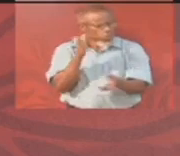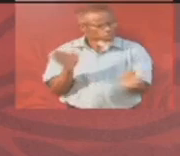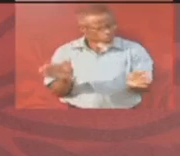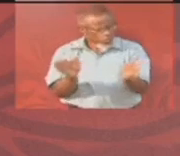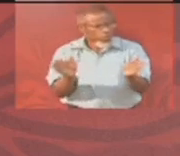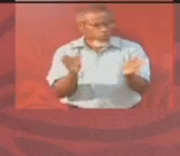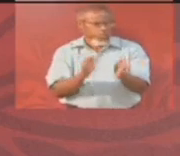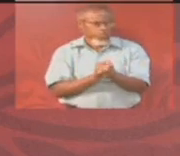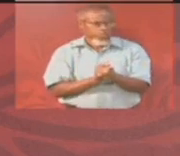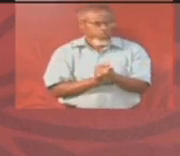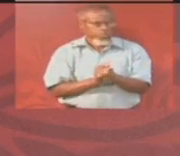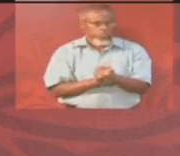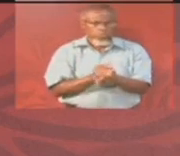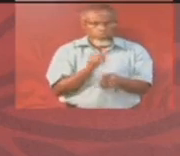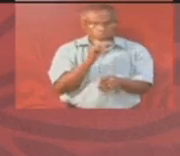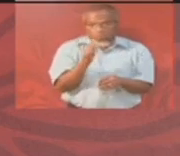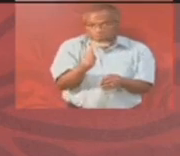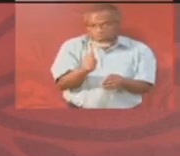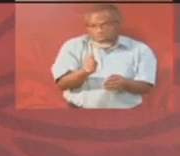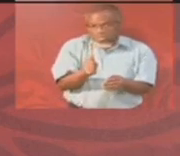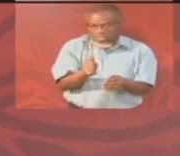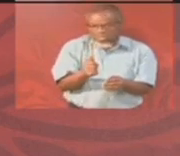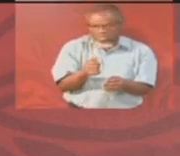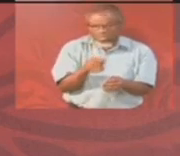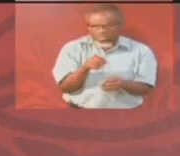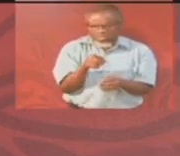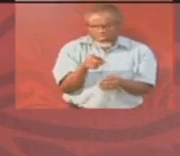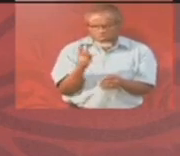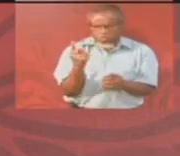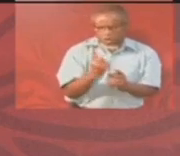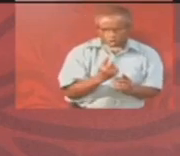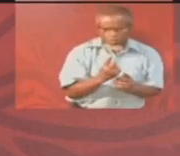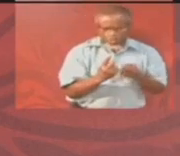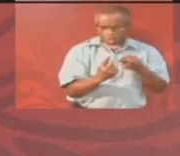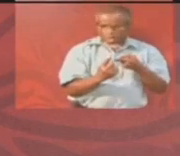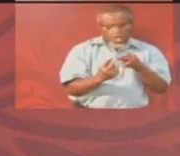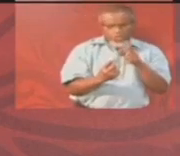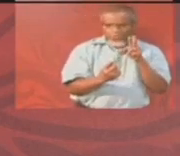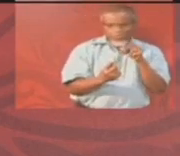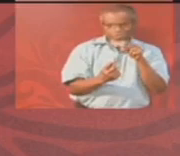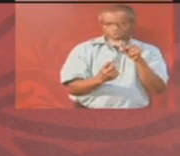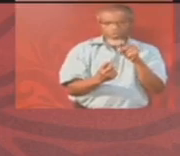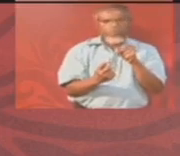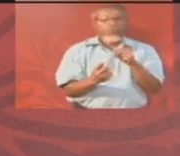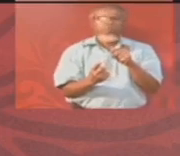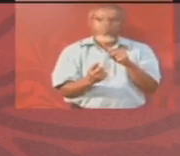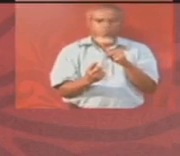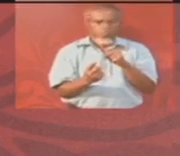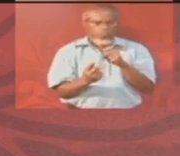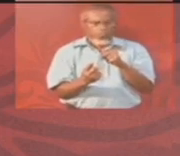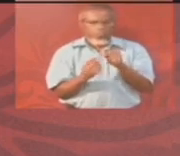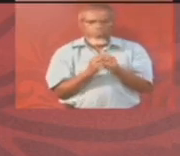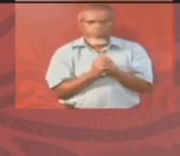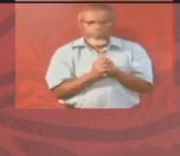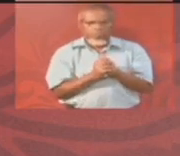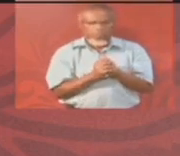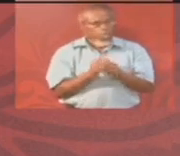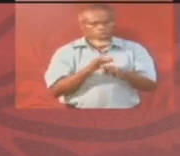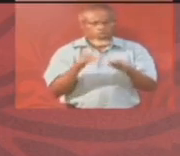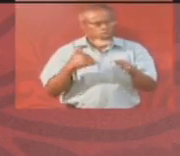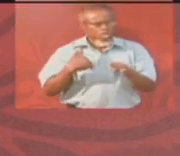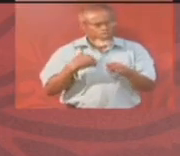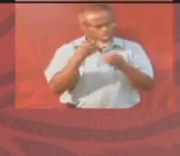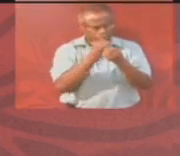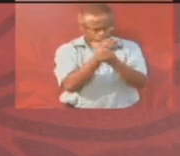away anyone who fit the national criteria. I have no other information as it relates to that particular individual you